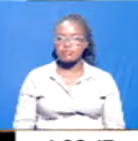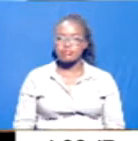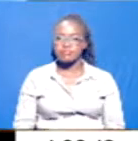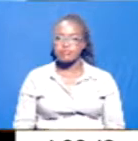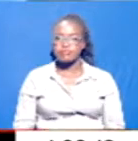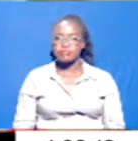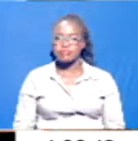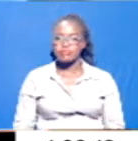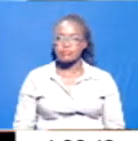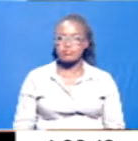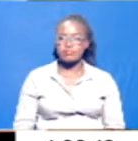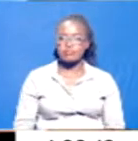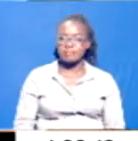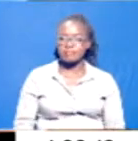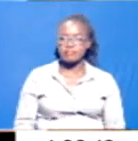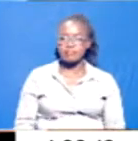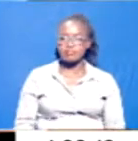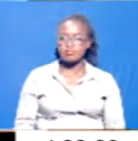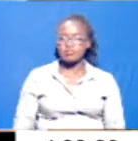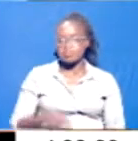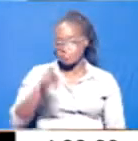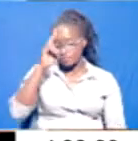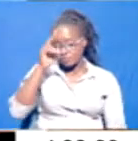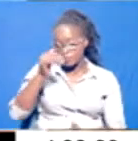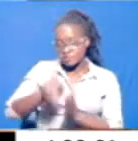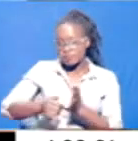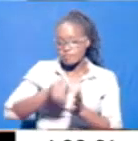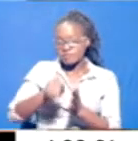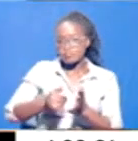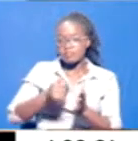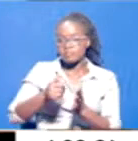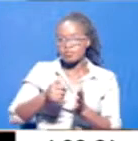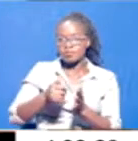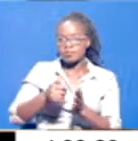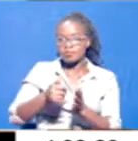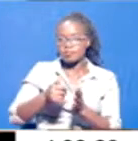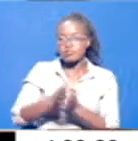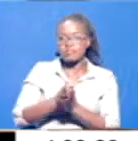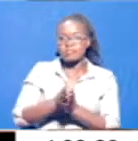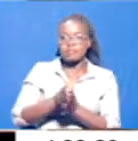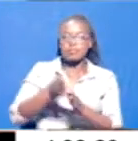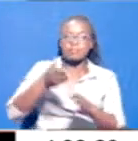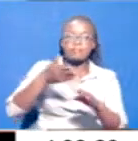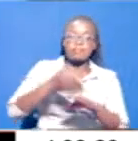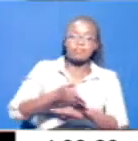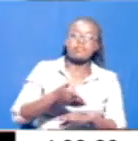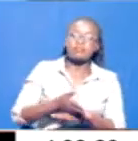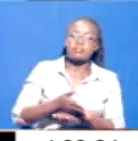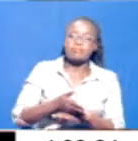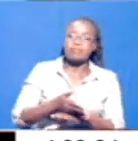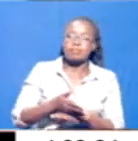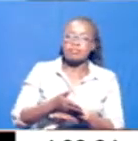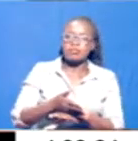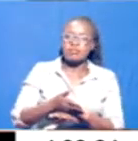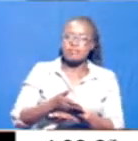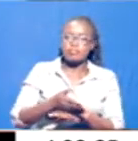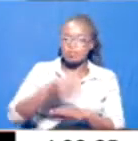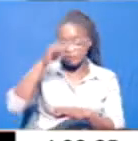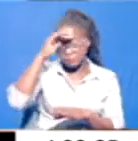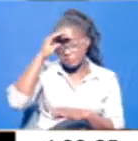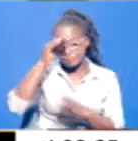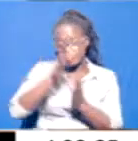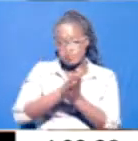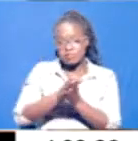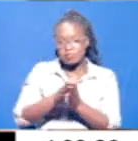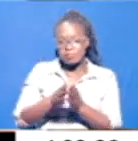Police in Naivasha have impounded second-generation liquor and brewing materials worth millions of shillings following a raid on